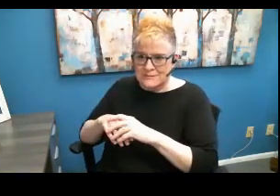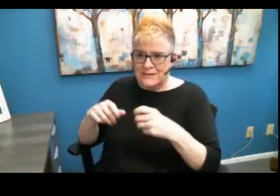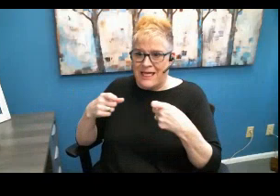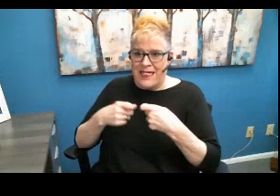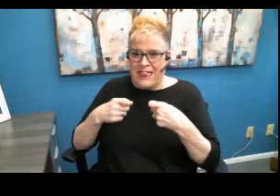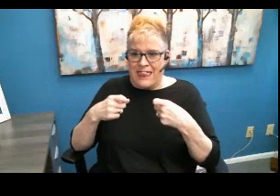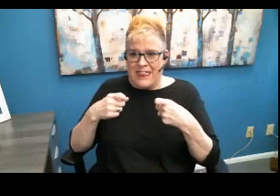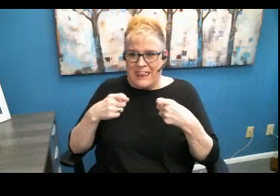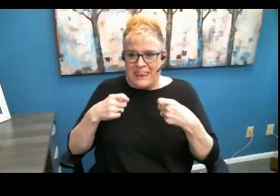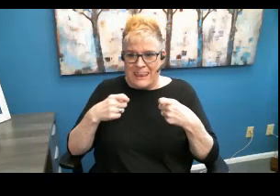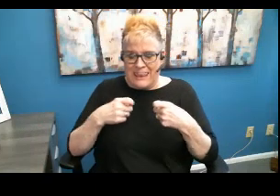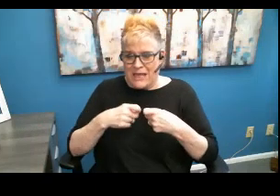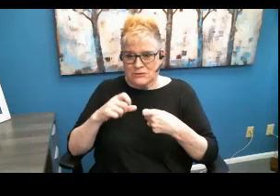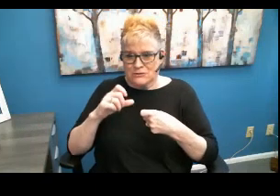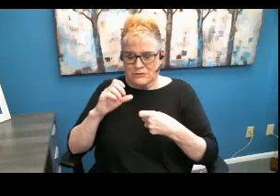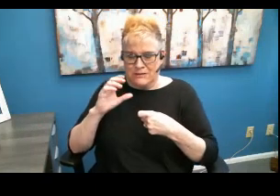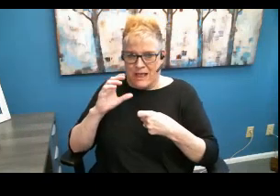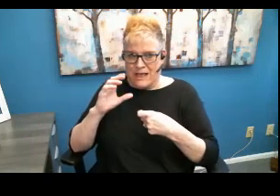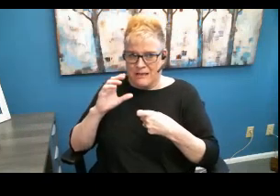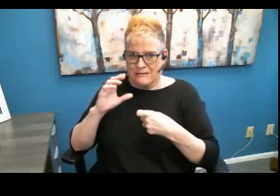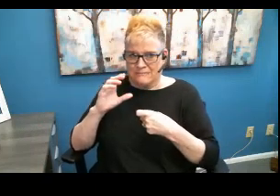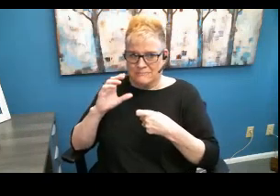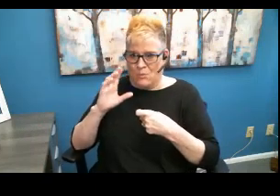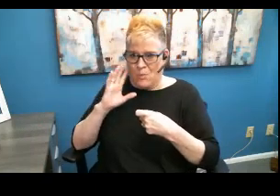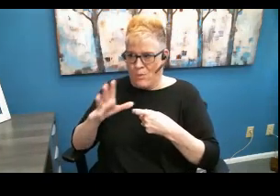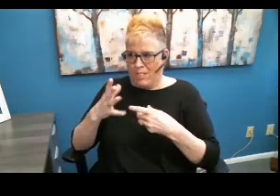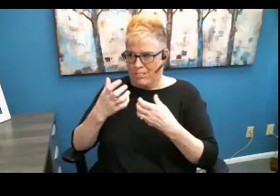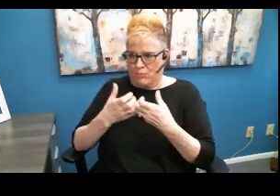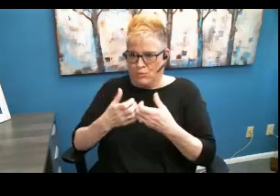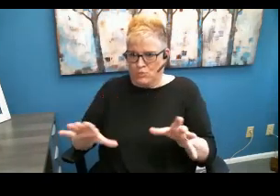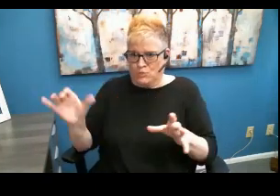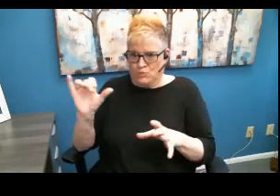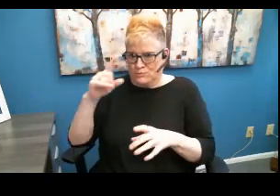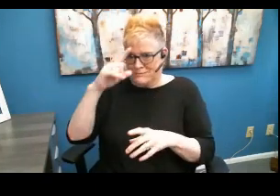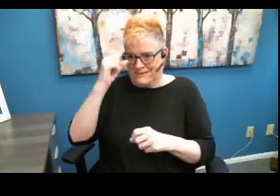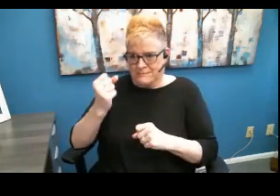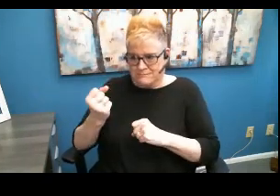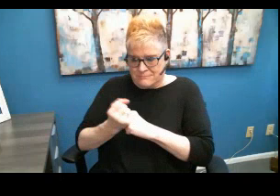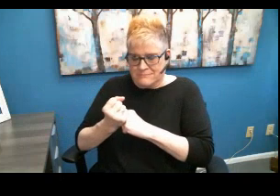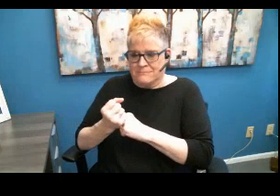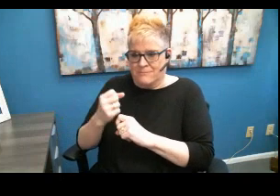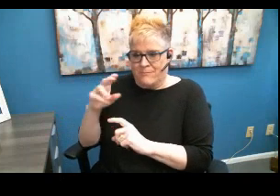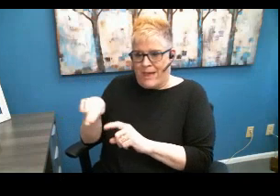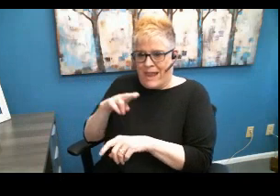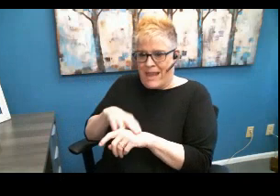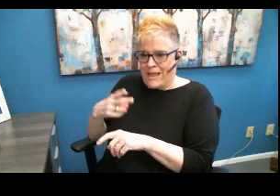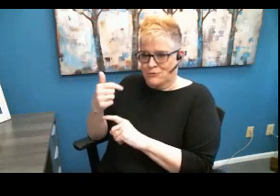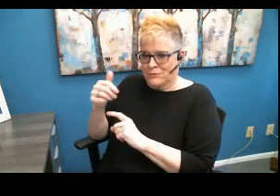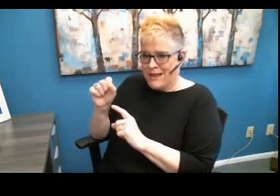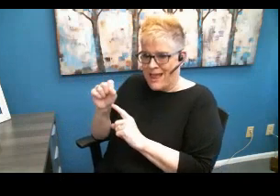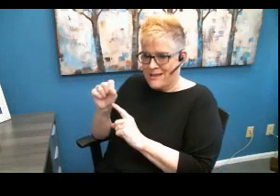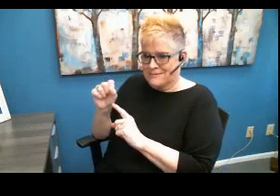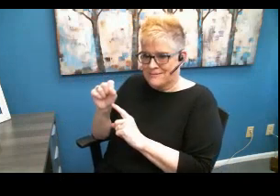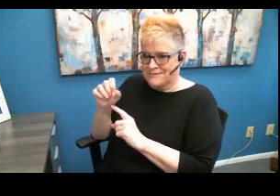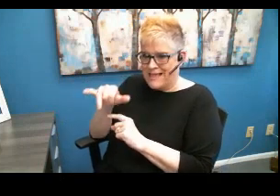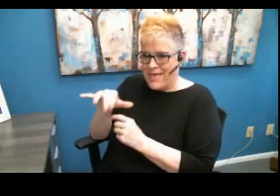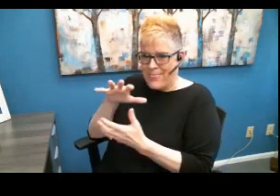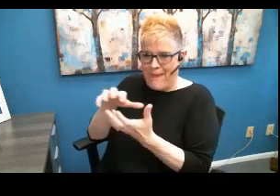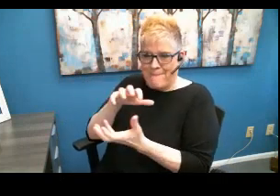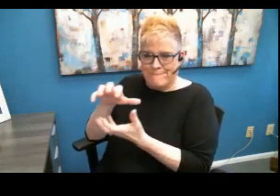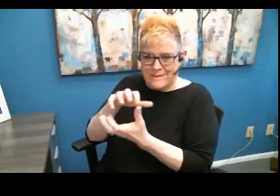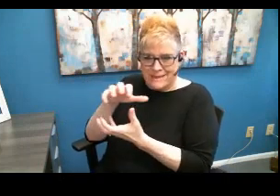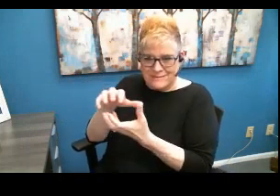challenged in that situation, given that over half of it is supplied by natural gas, and it's really dependent about that mix in the area